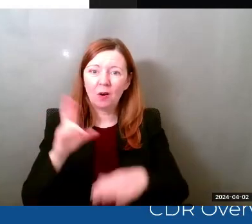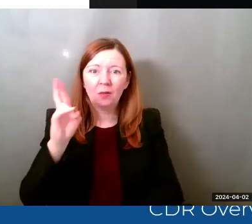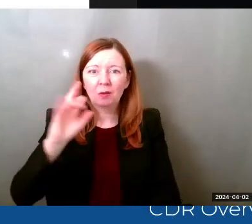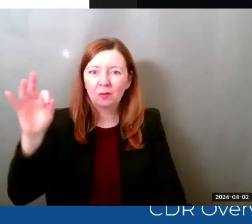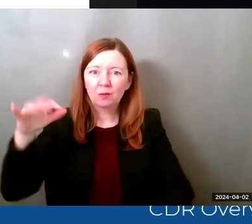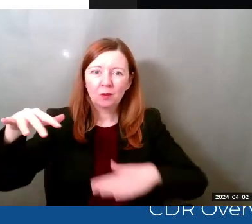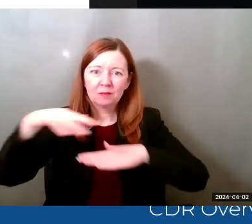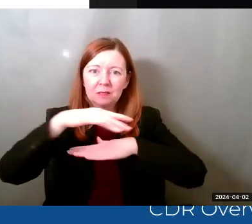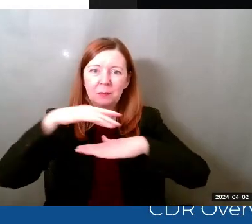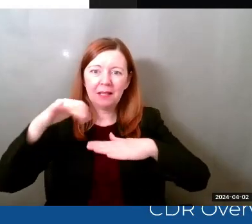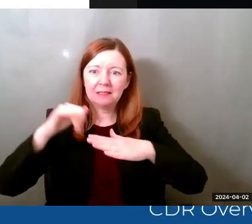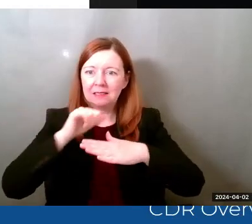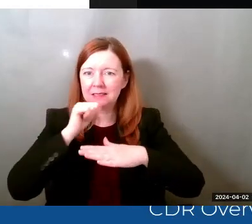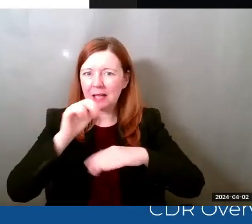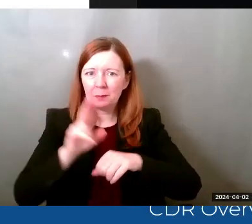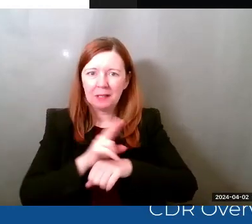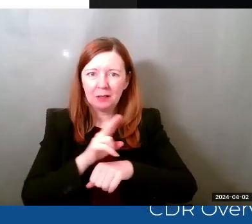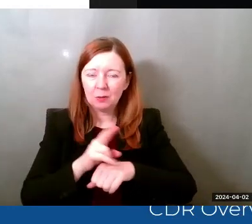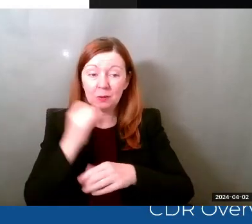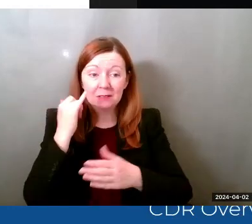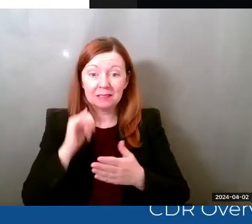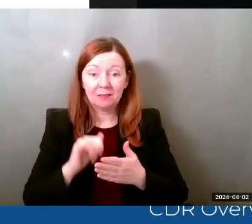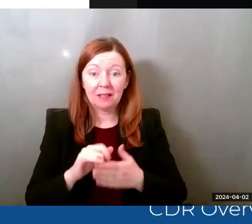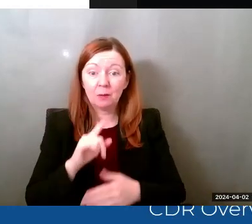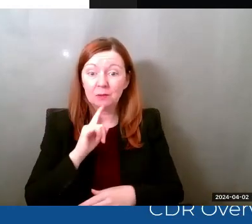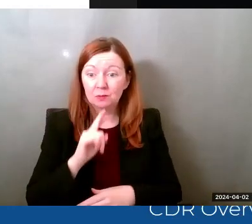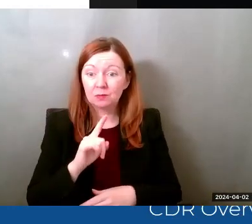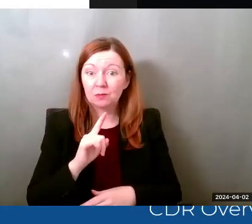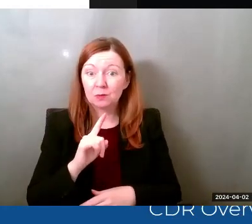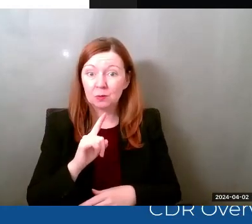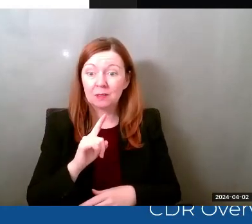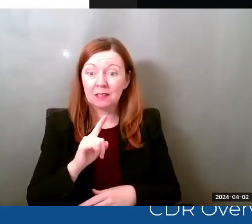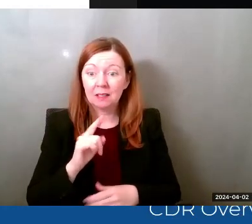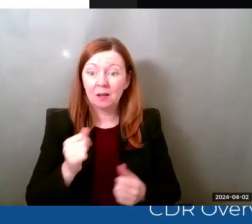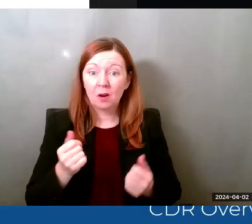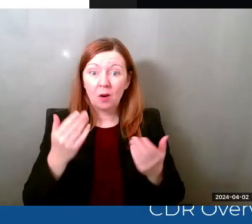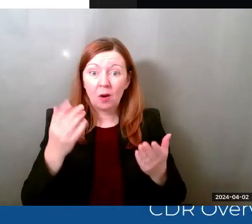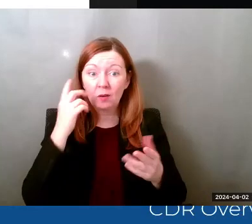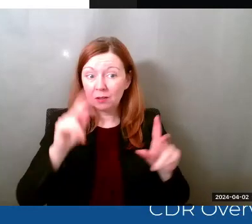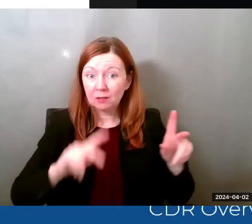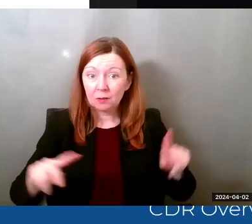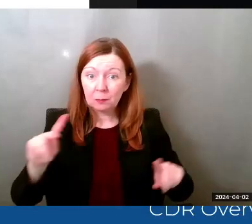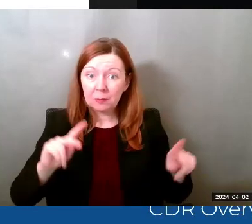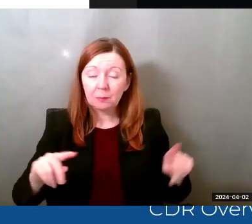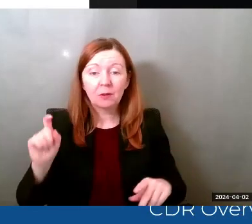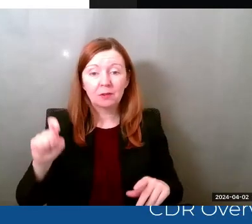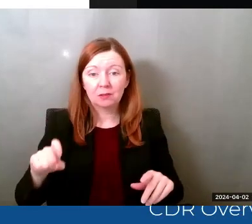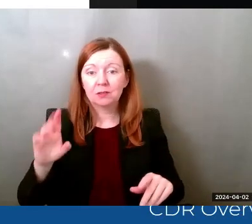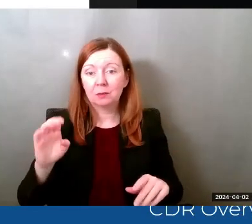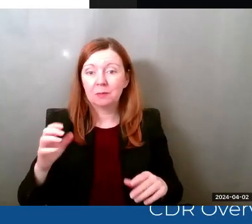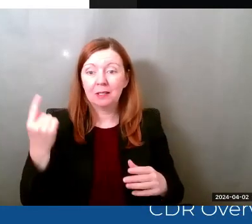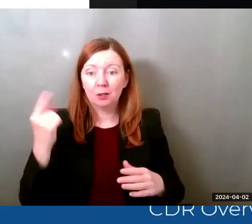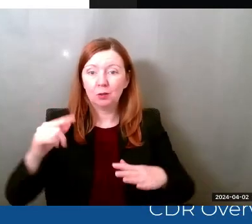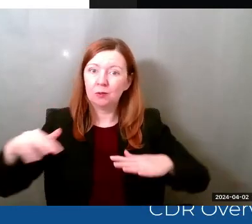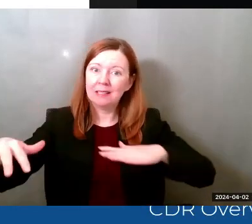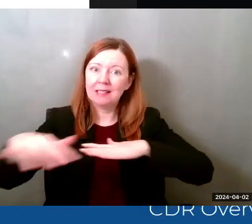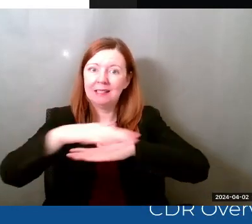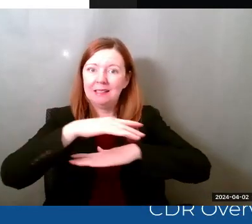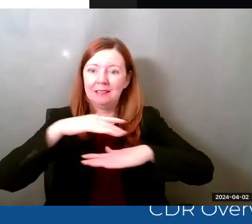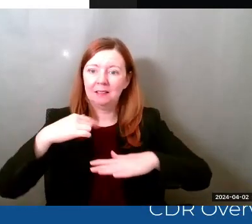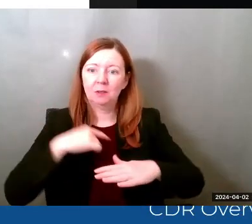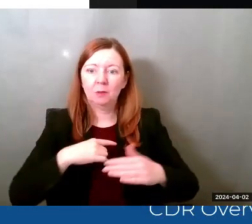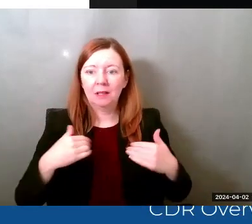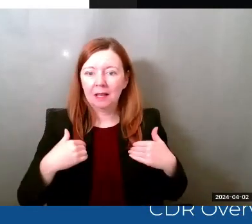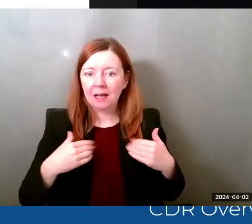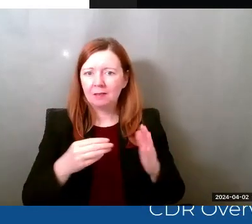that's being unused. If this were really truly an offering for the people, there should be green space on the top. We have